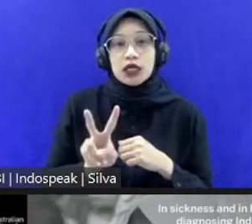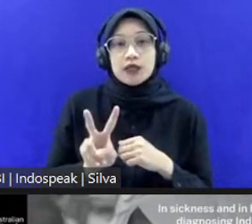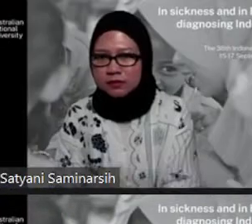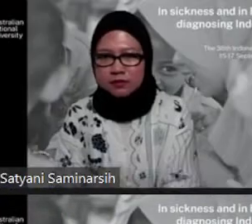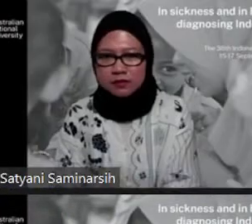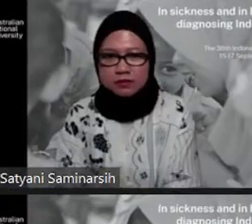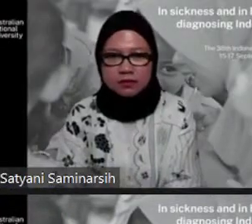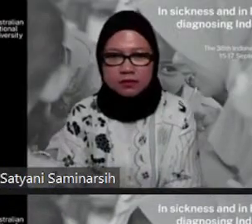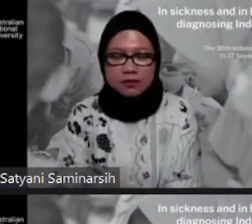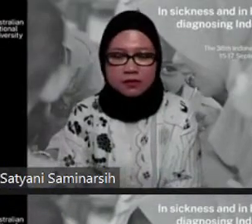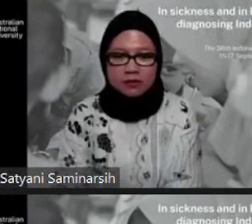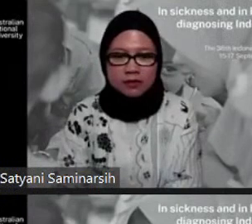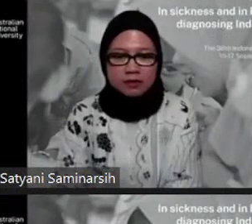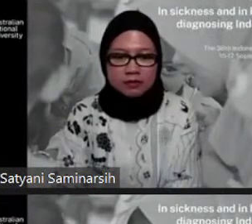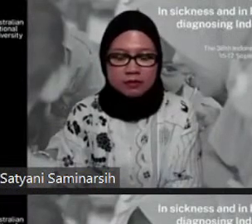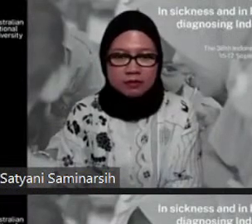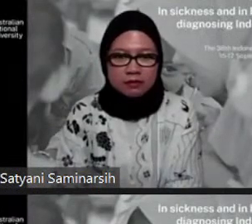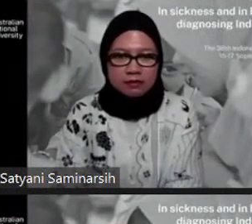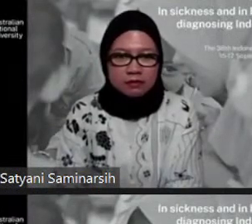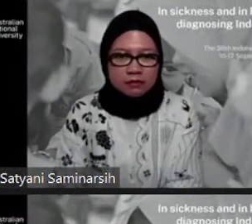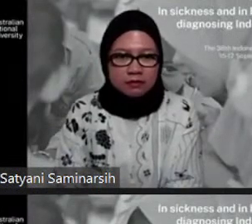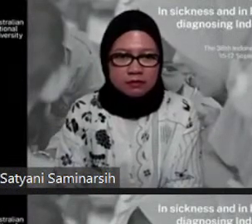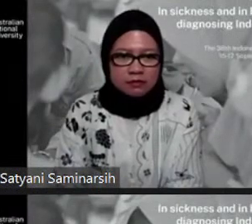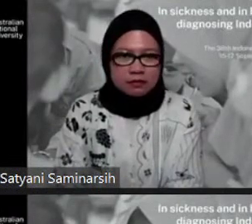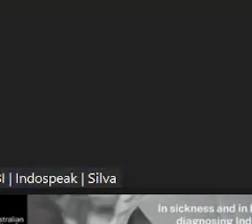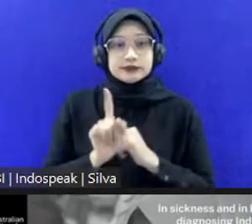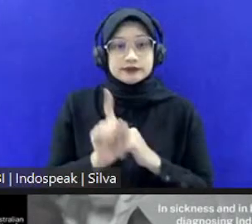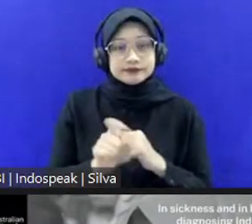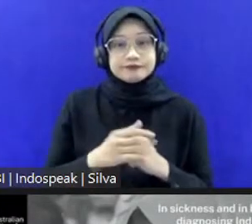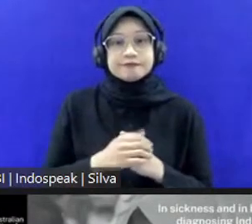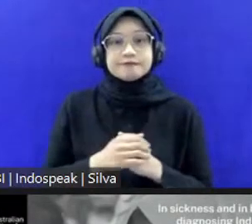live from our audience members. So first of all, I would like to